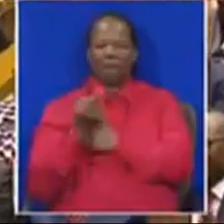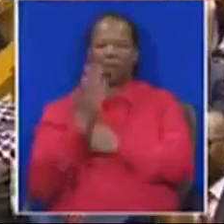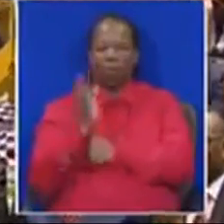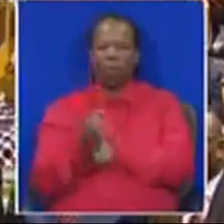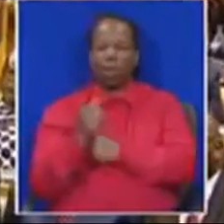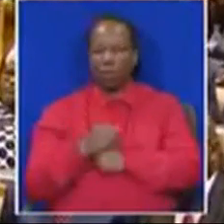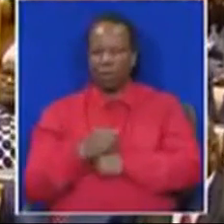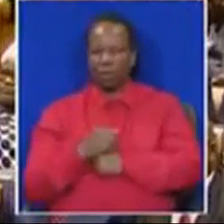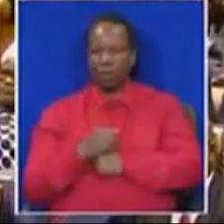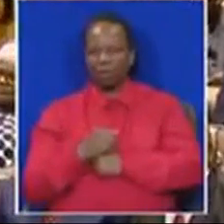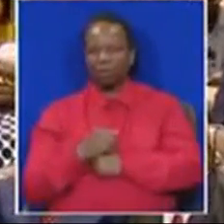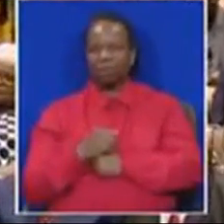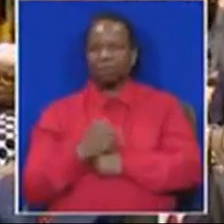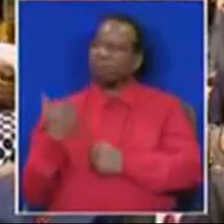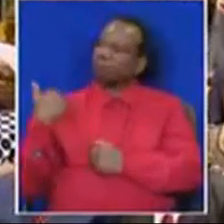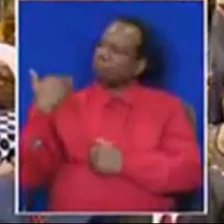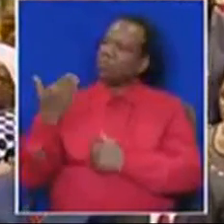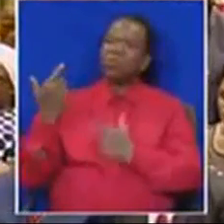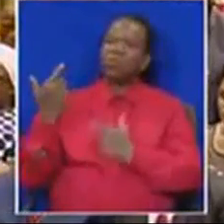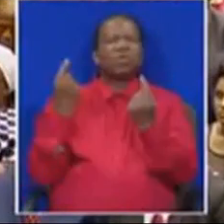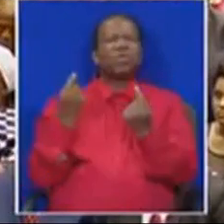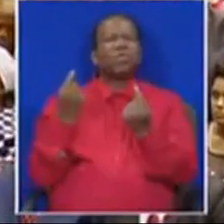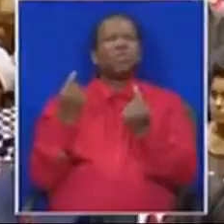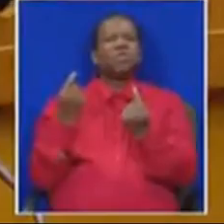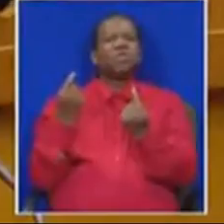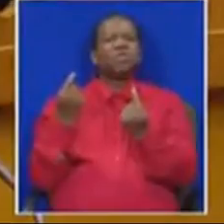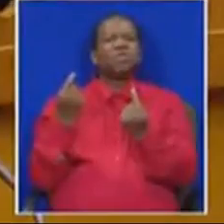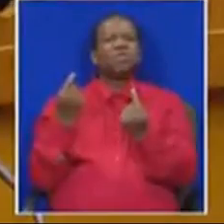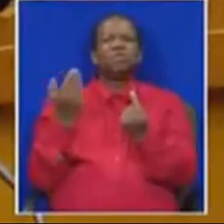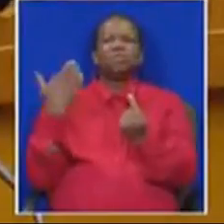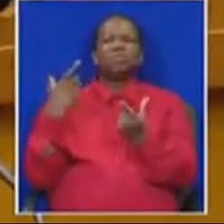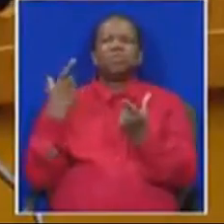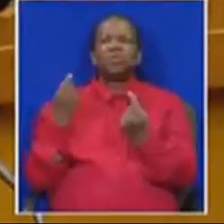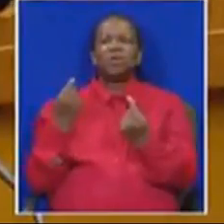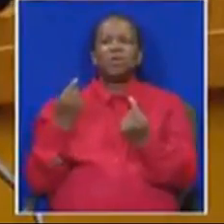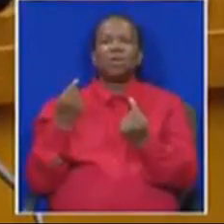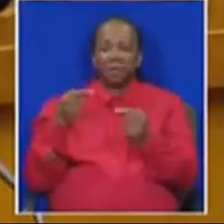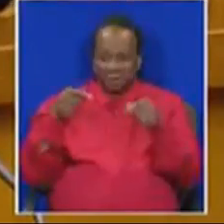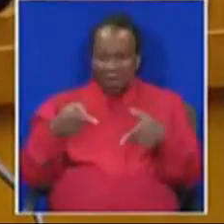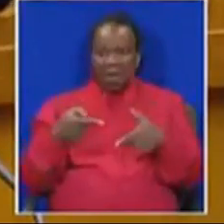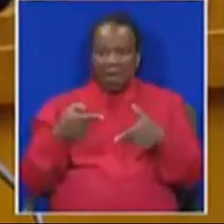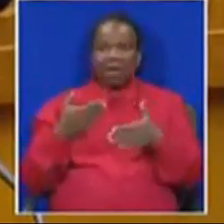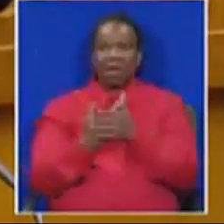We have done it before. We have done it before, and we can do it again.